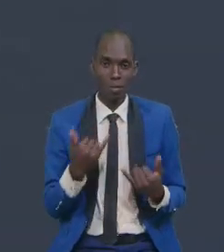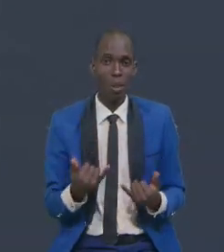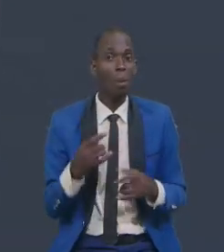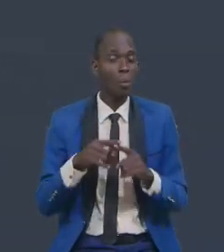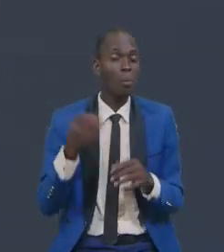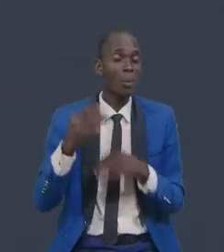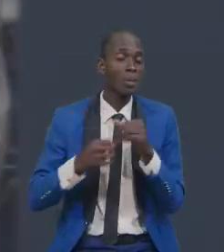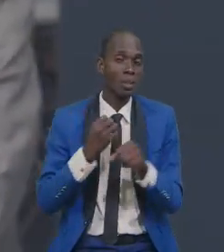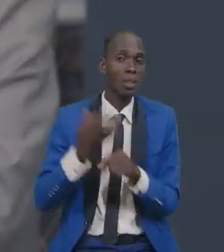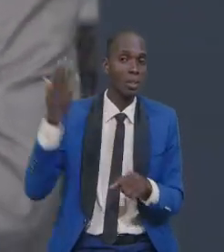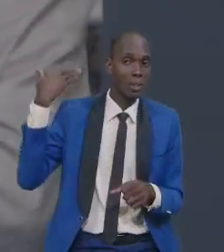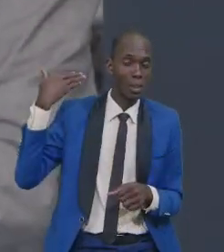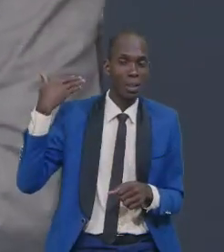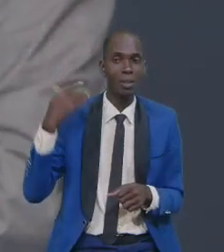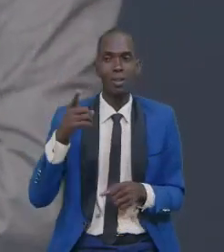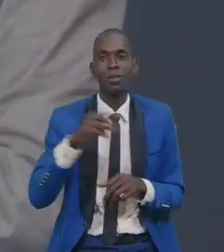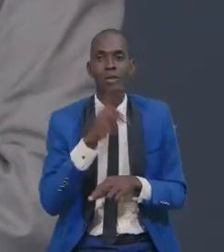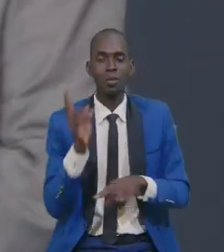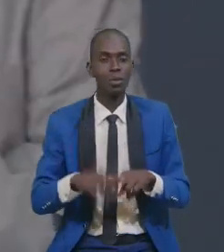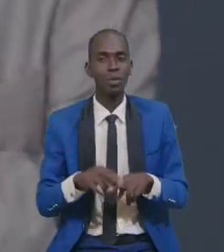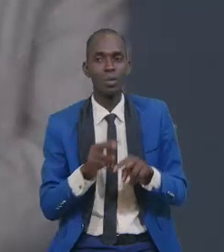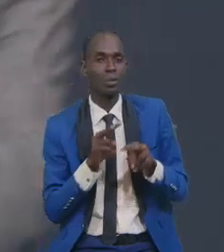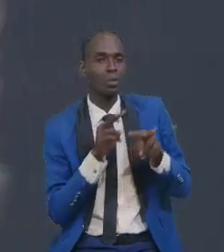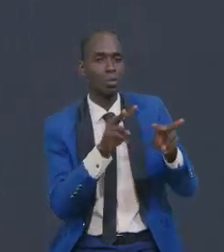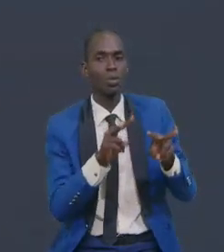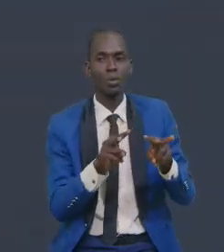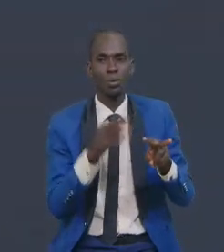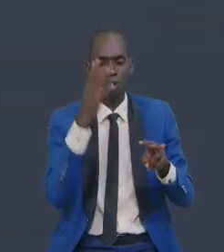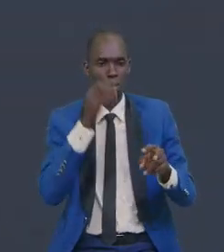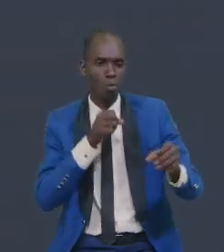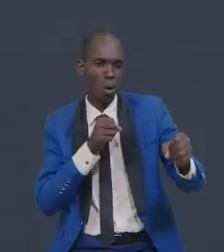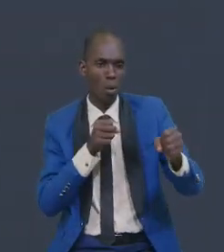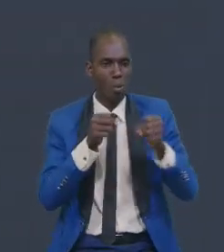I used to watch the boxers, and they